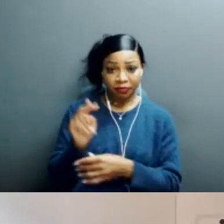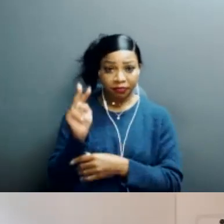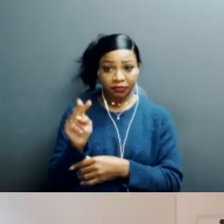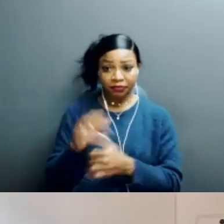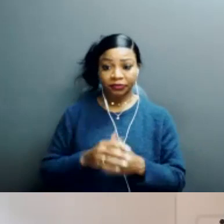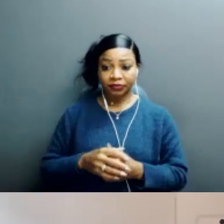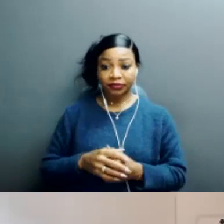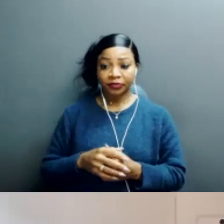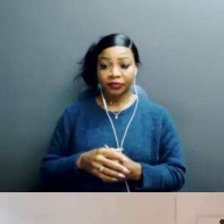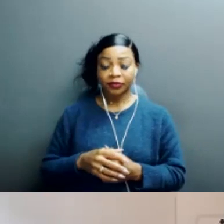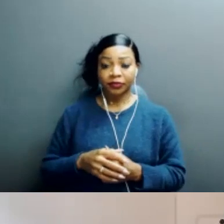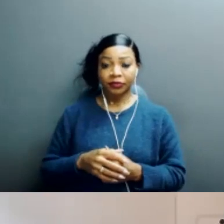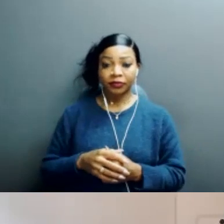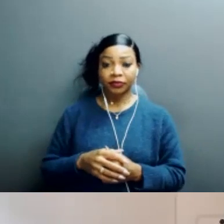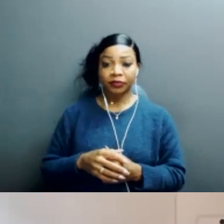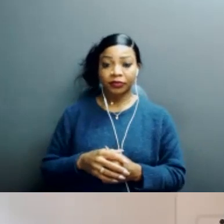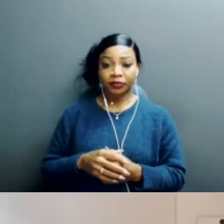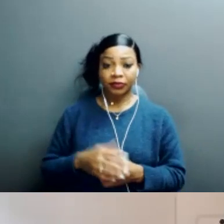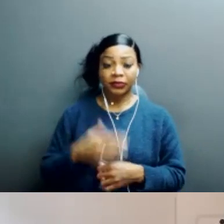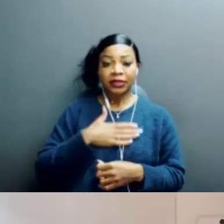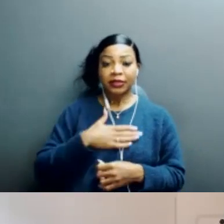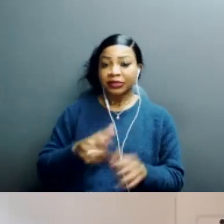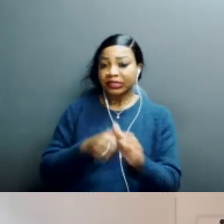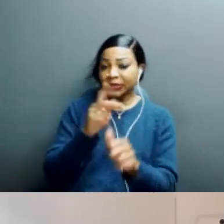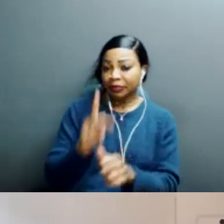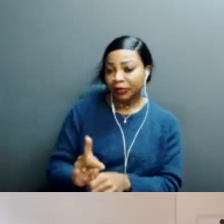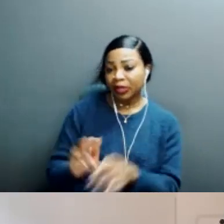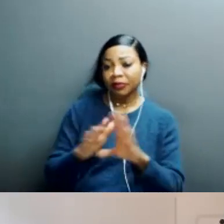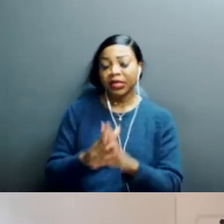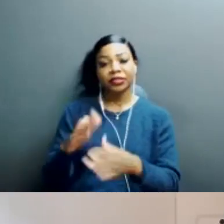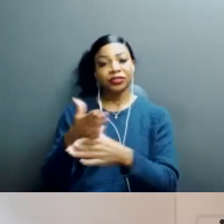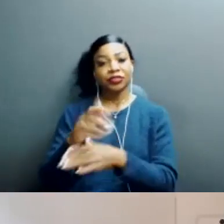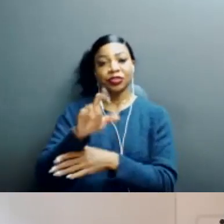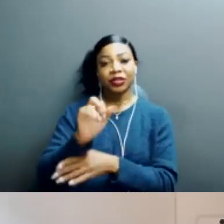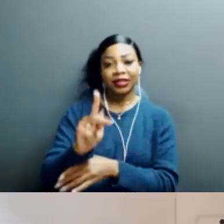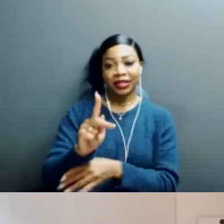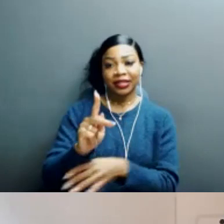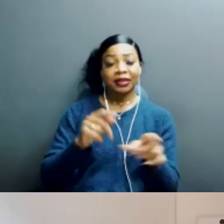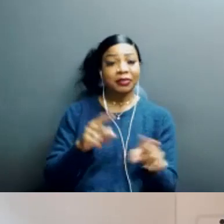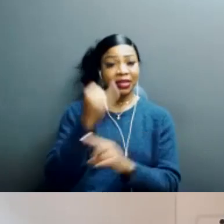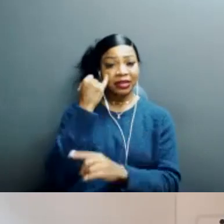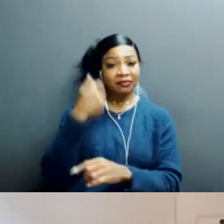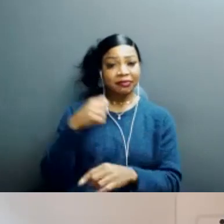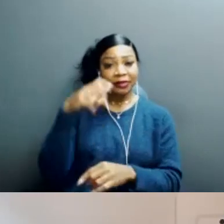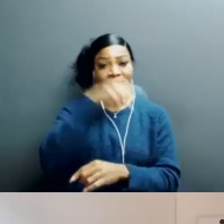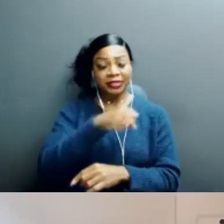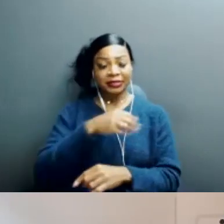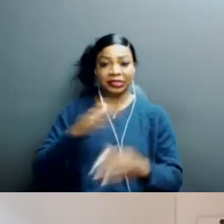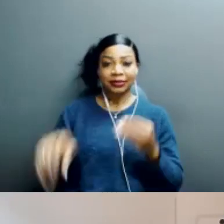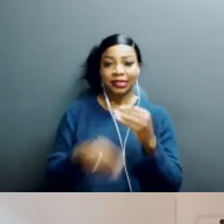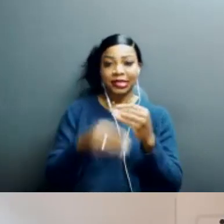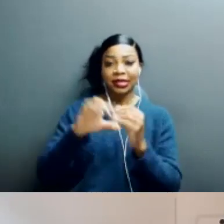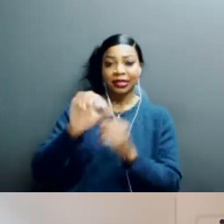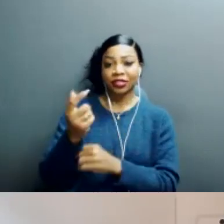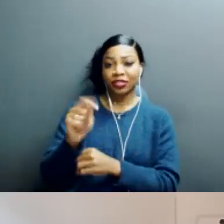and also please I try to keep up and share links to all the things you were talking about but if I missed something please add them to the chat